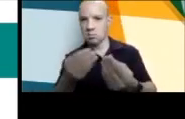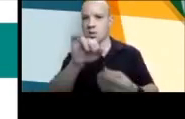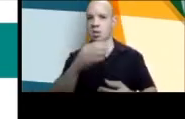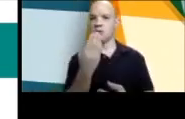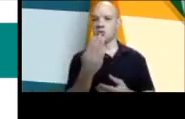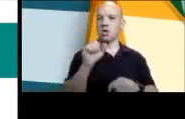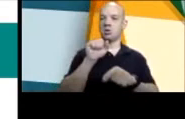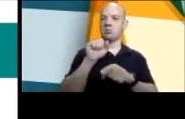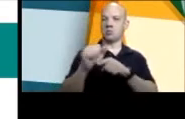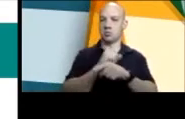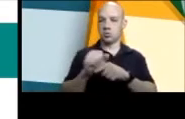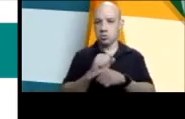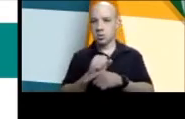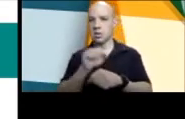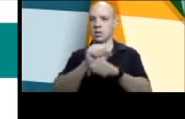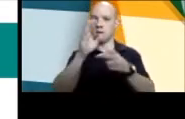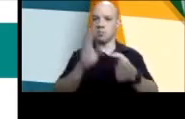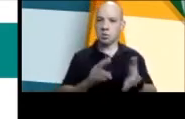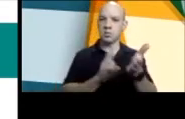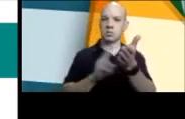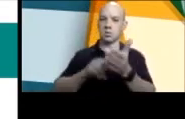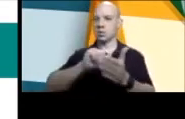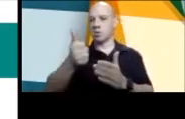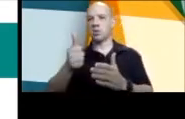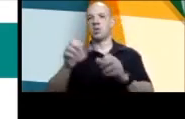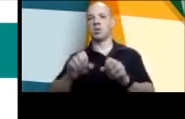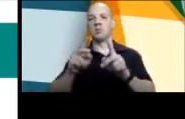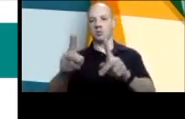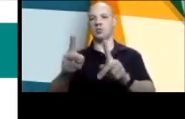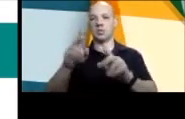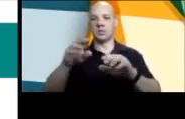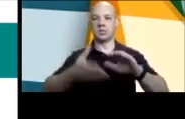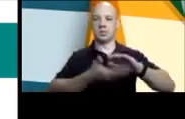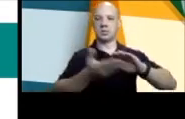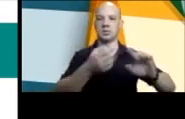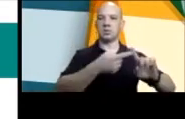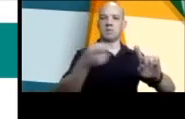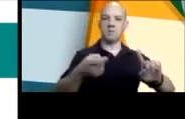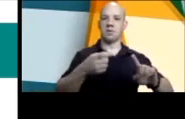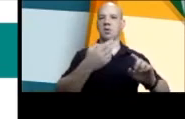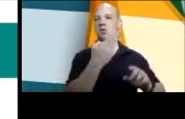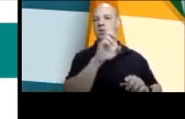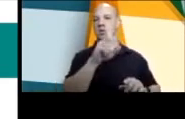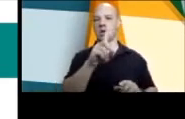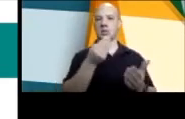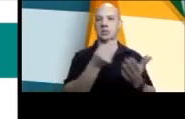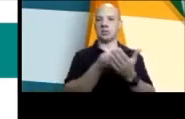employment, contracting, and other economic opportunities generated by certain HUD financial assistance shall be directed to